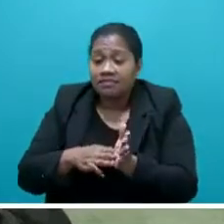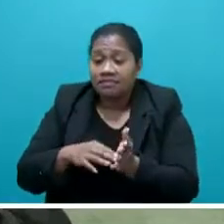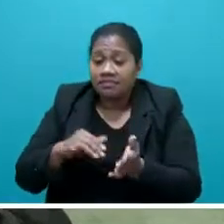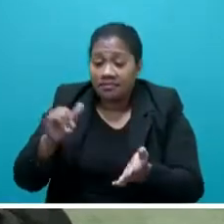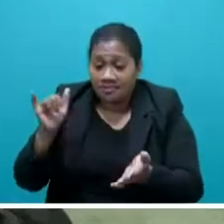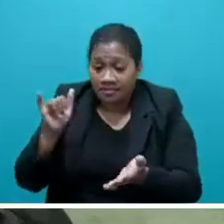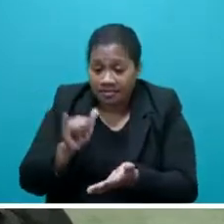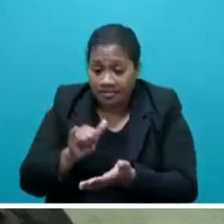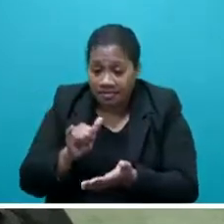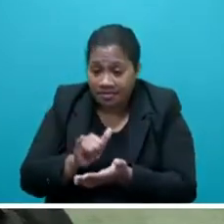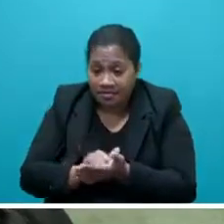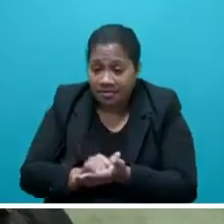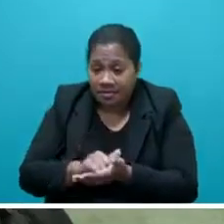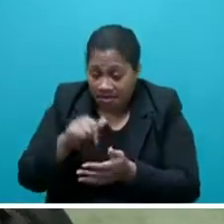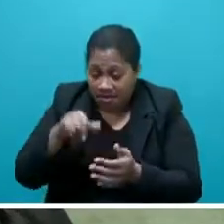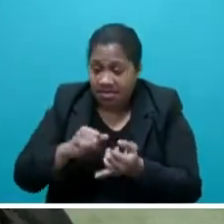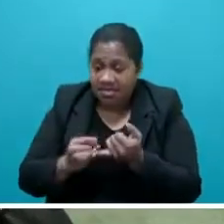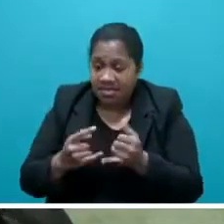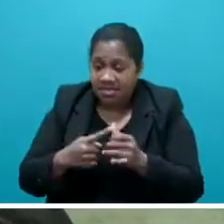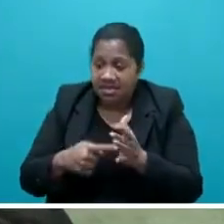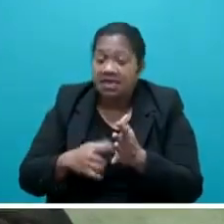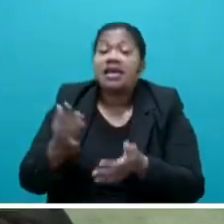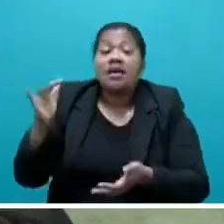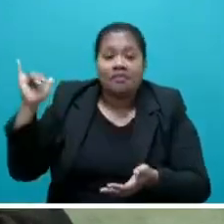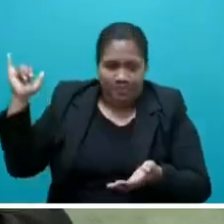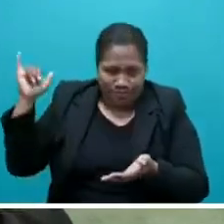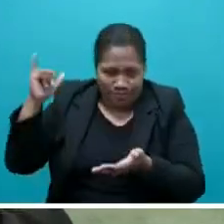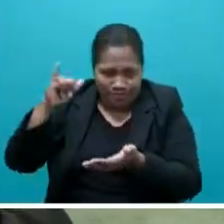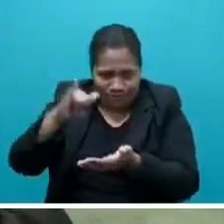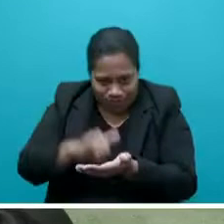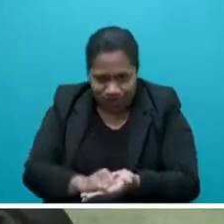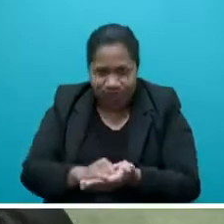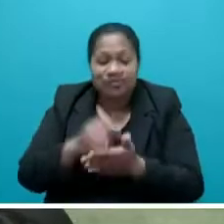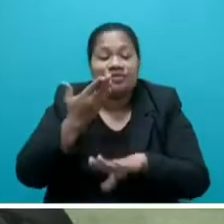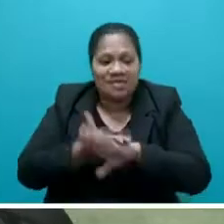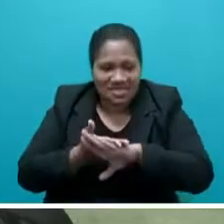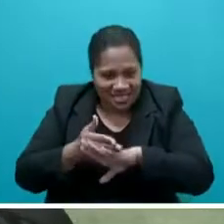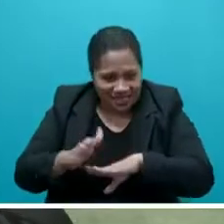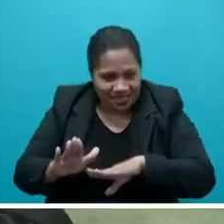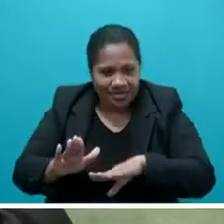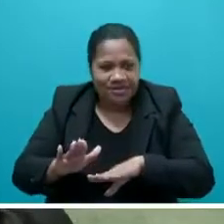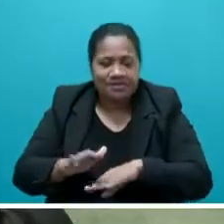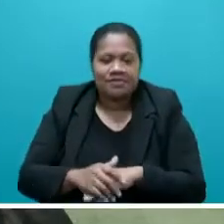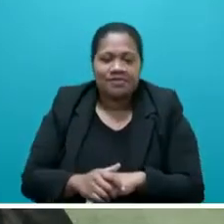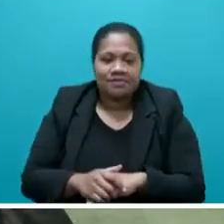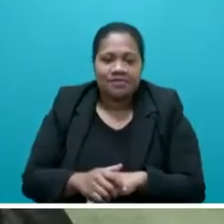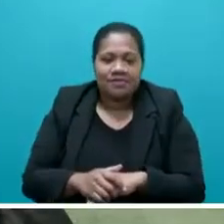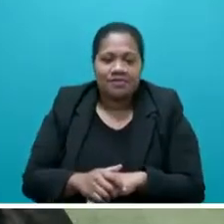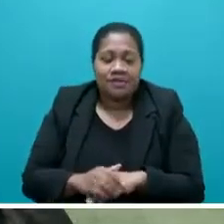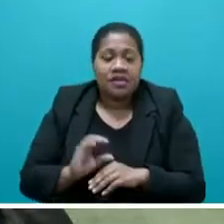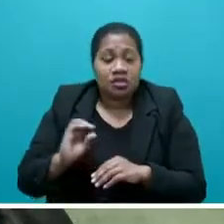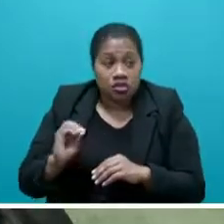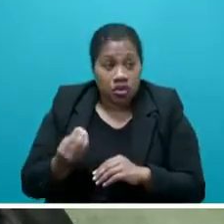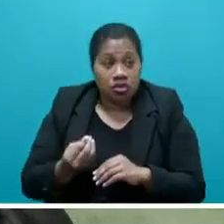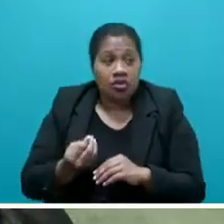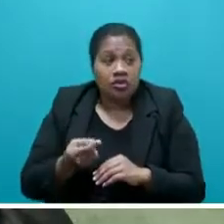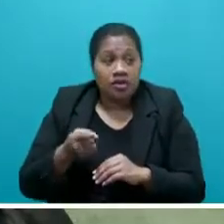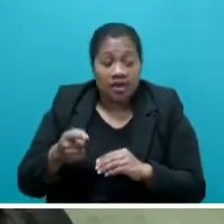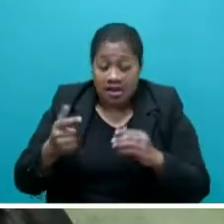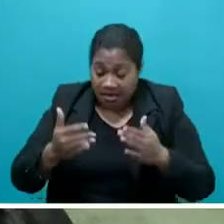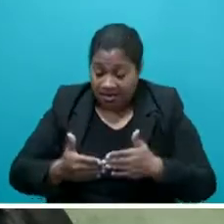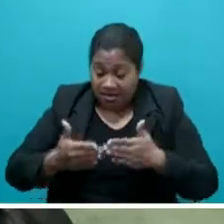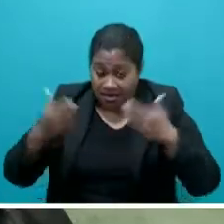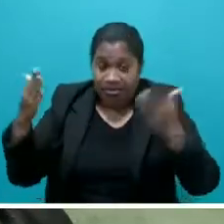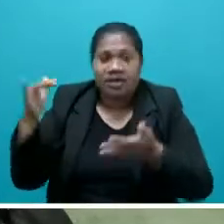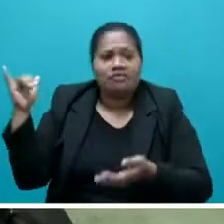because we are the first country in the South Pacific to get an A350. Now, apart from the fact it's the largest aircraft, apart